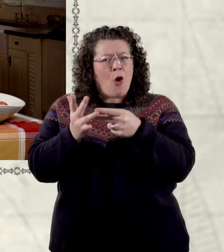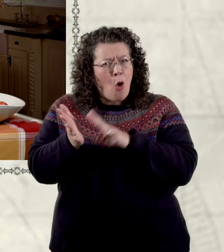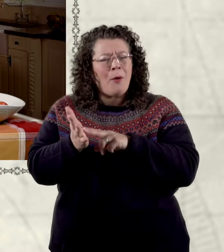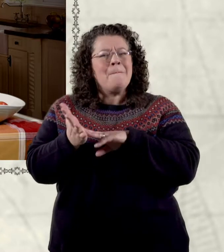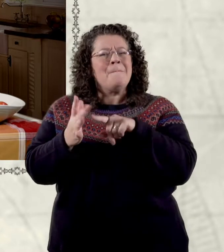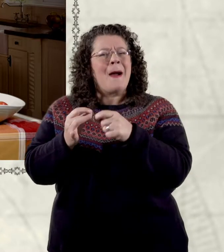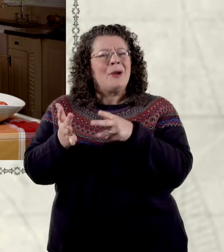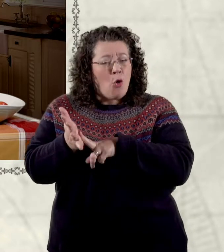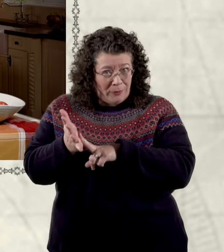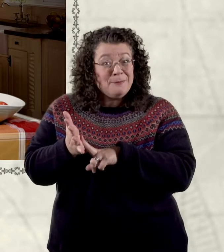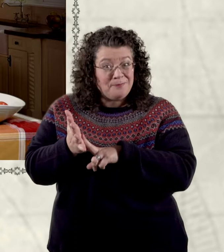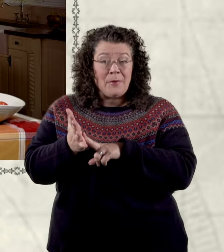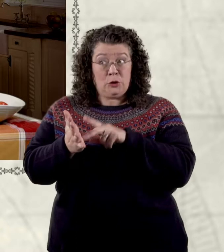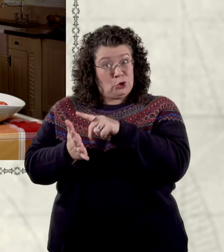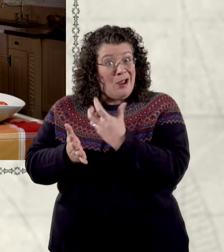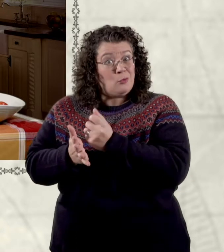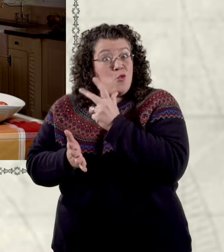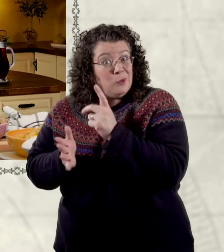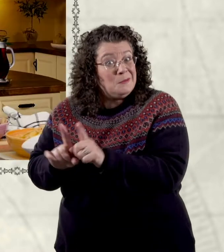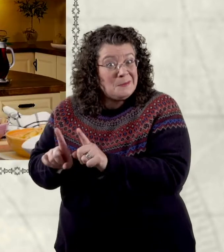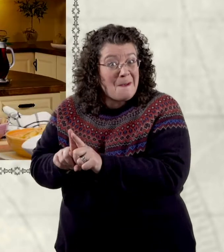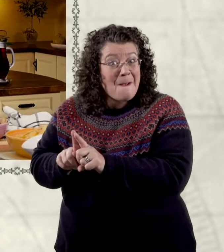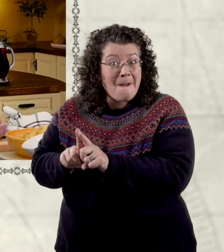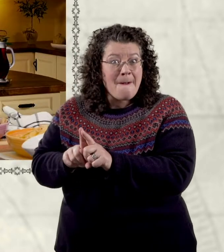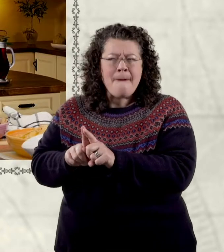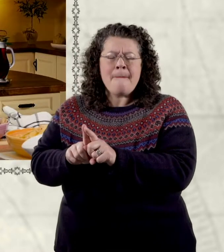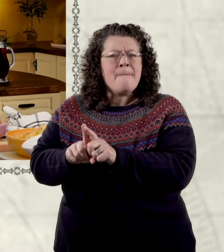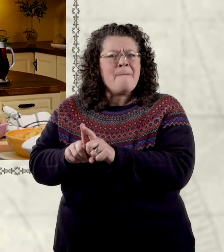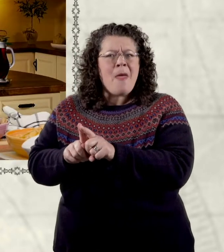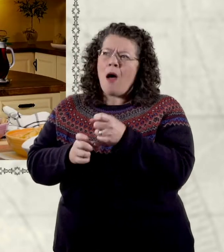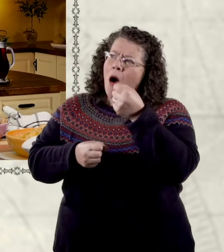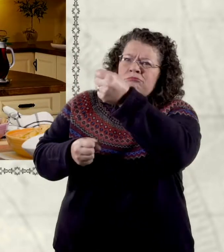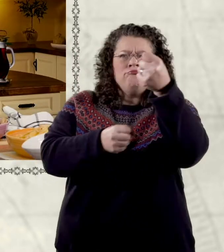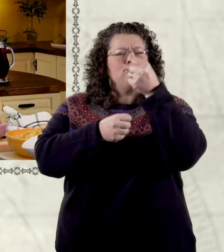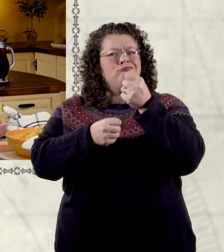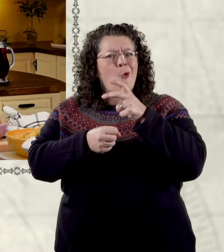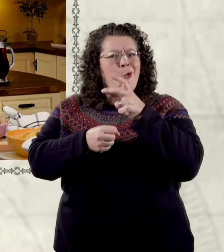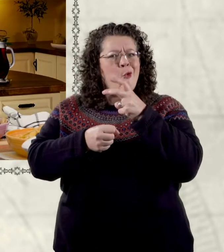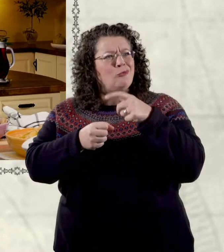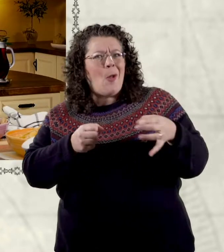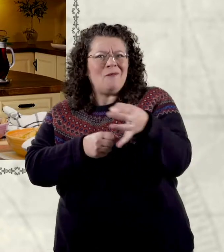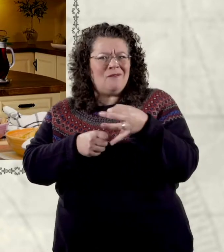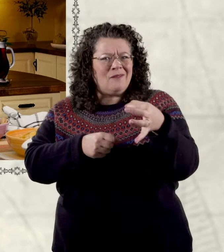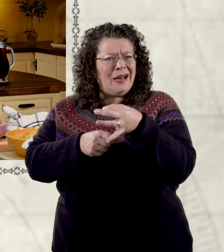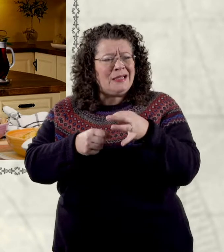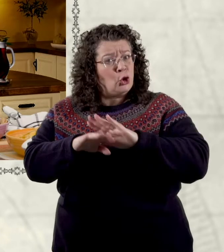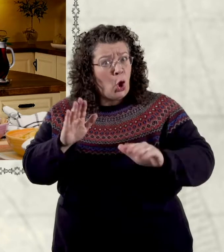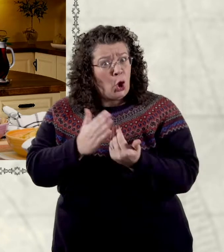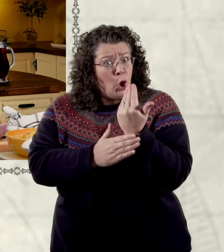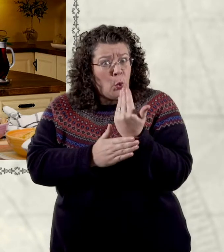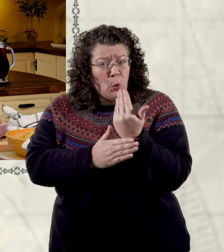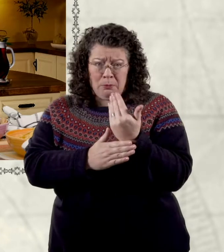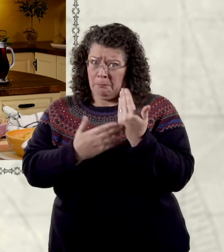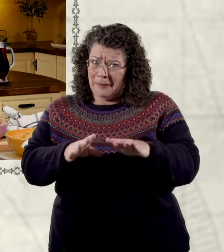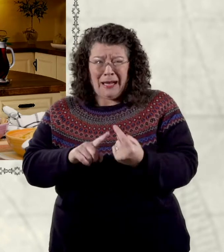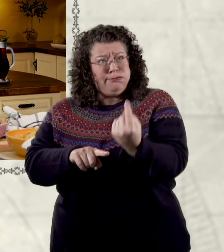the Mabinogi, and she had a horse too. And carrying a horse around villages isn't new either. From before